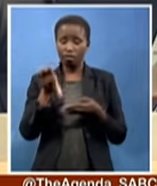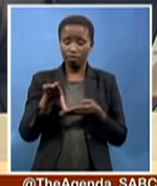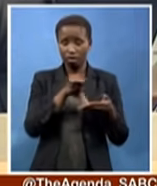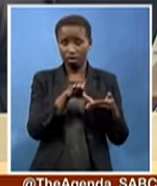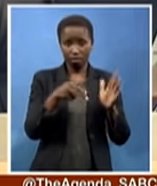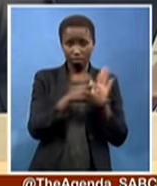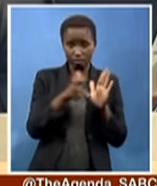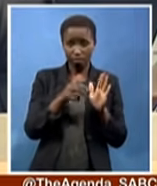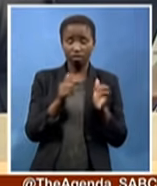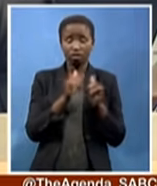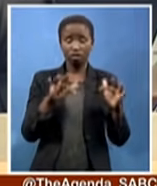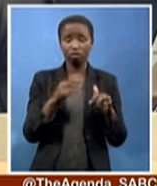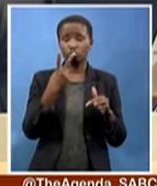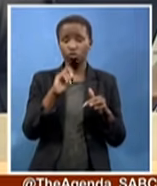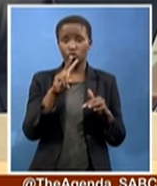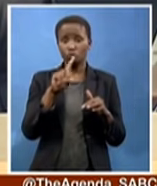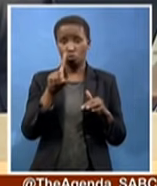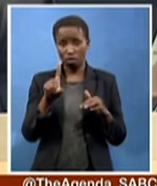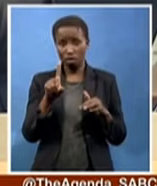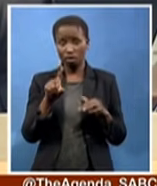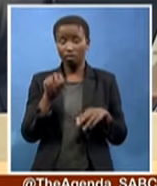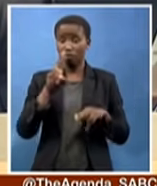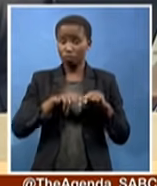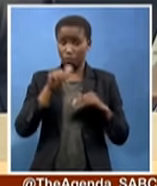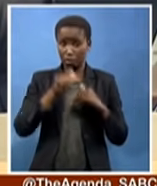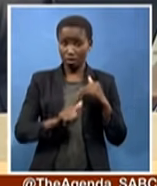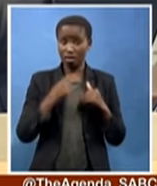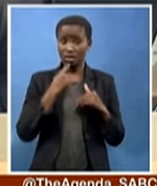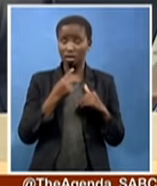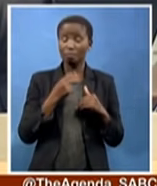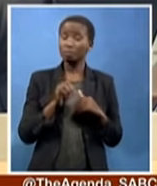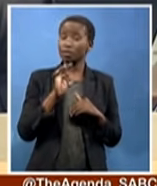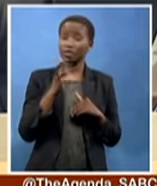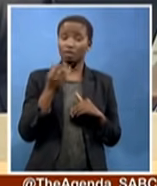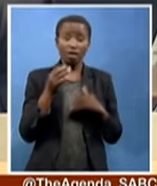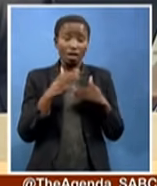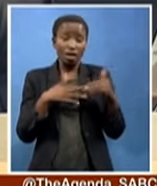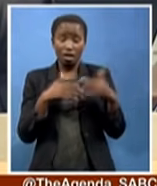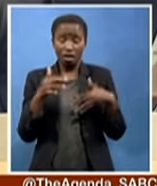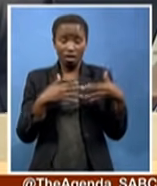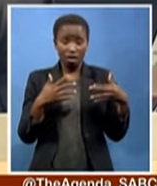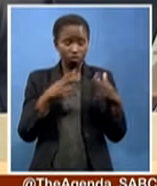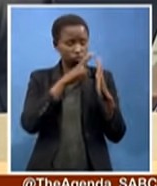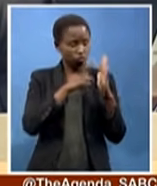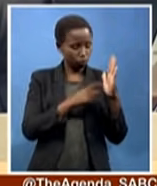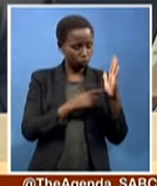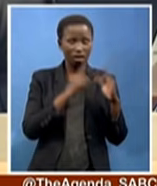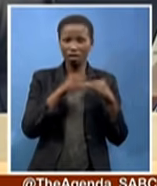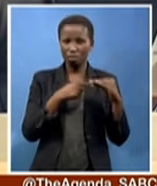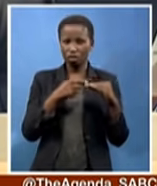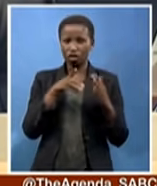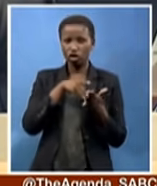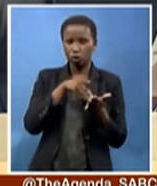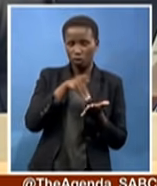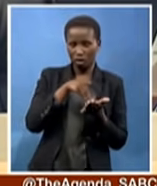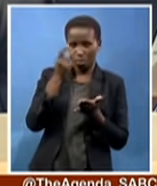if any, specific restrictions on donations to political parties and no requirements